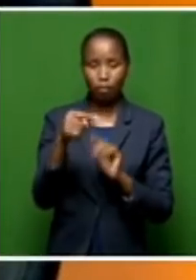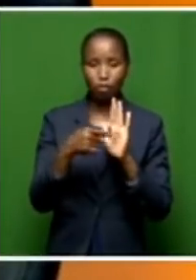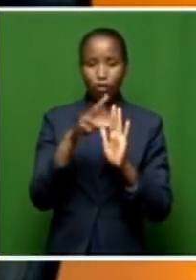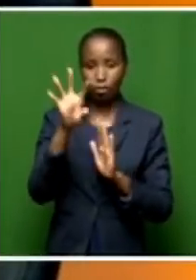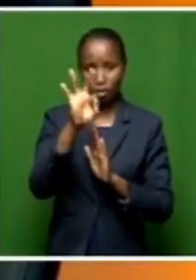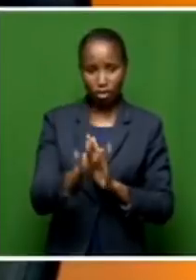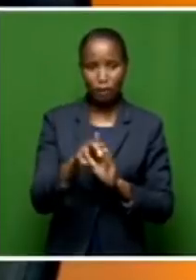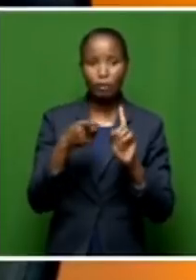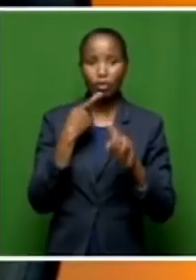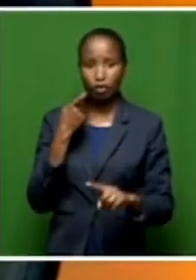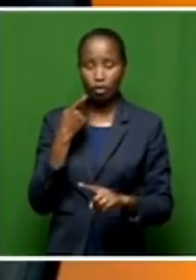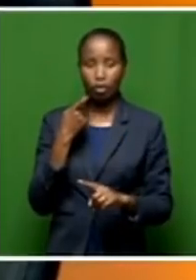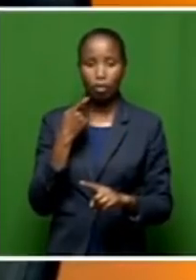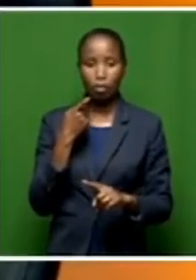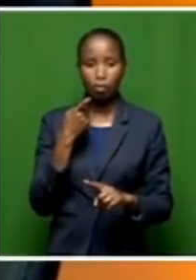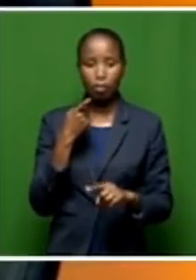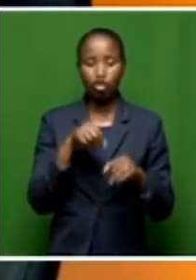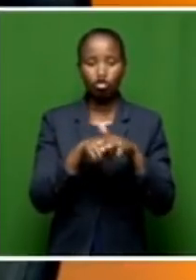declared. So that would be,